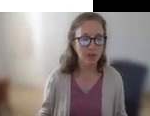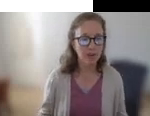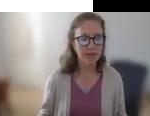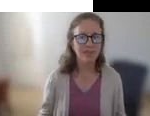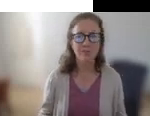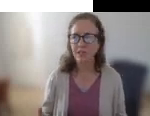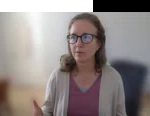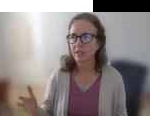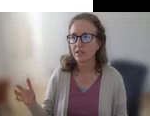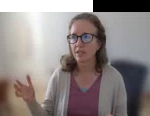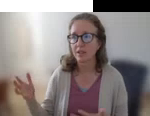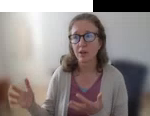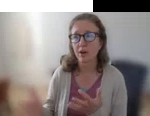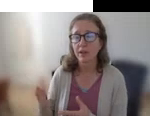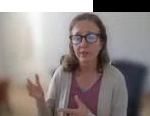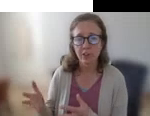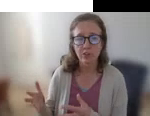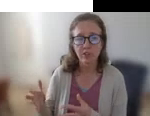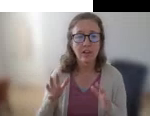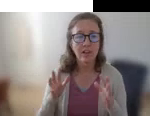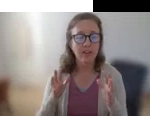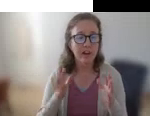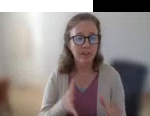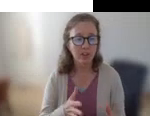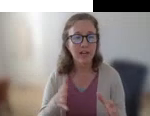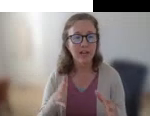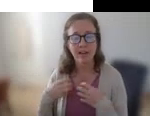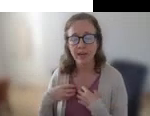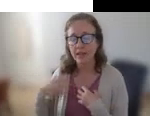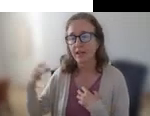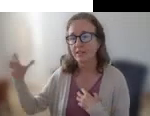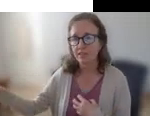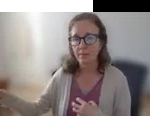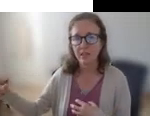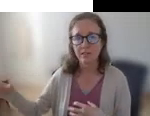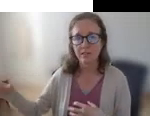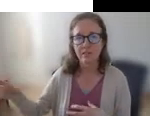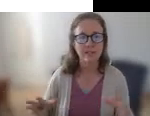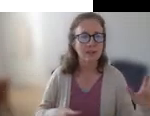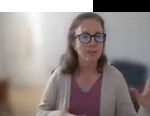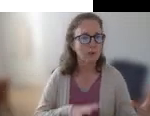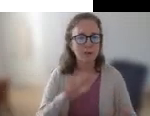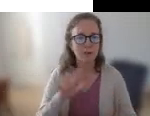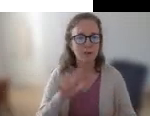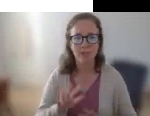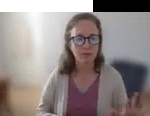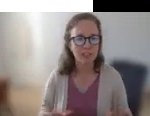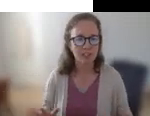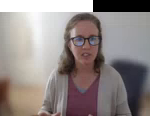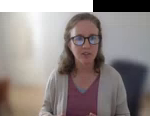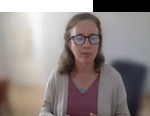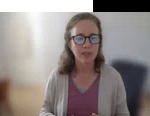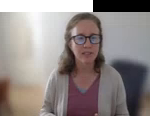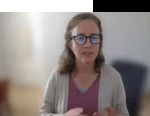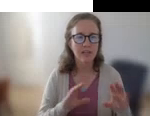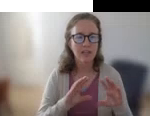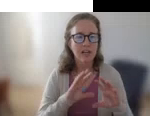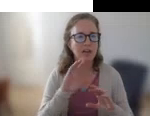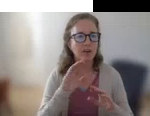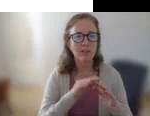all learners, because sometimes it can be quite confusing. They have your class, they have my class, they have somebody else's class. Everyone puts their information in